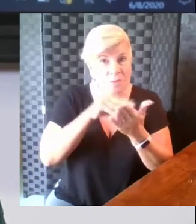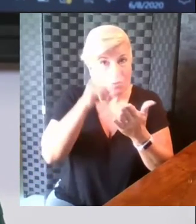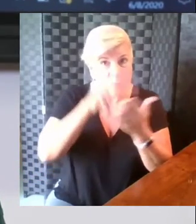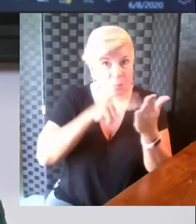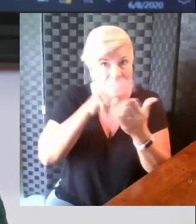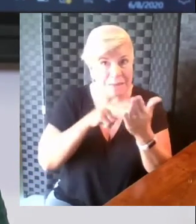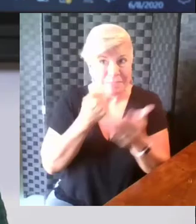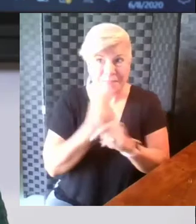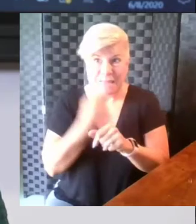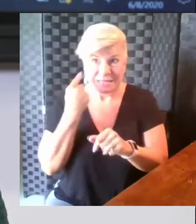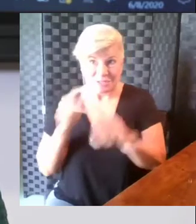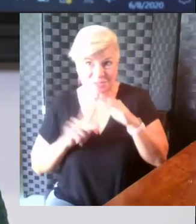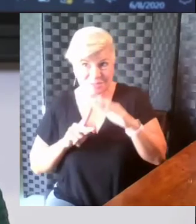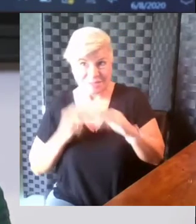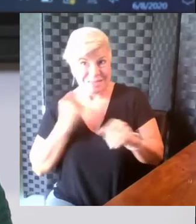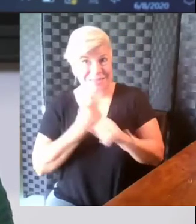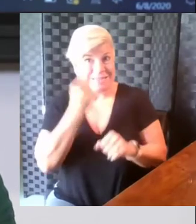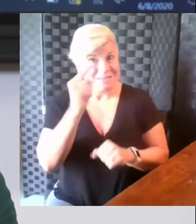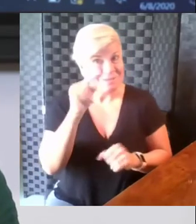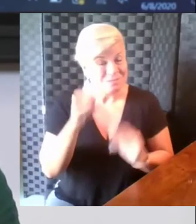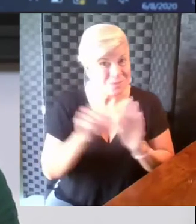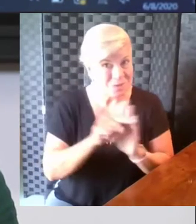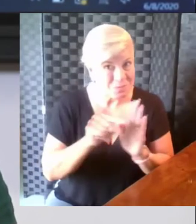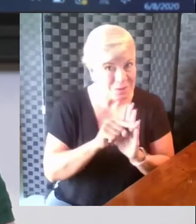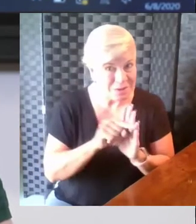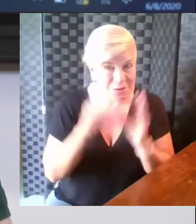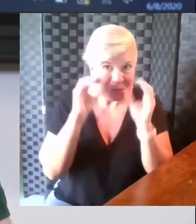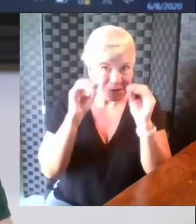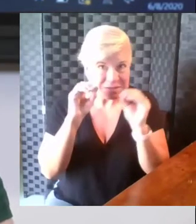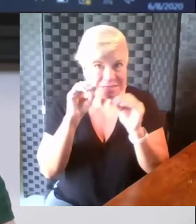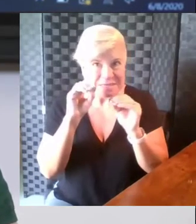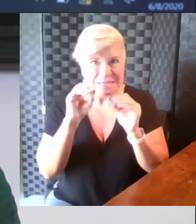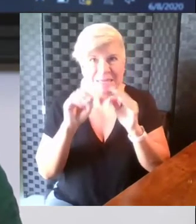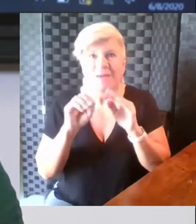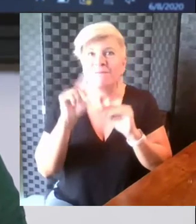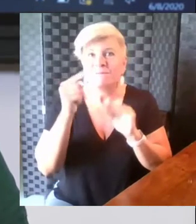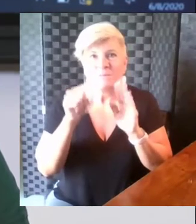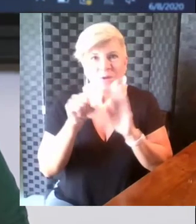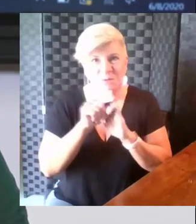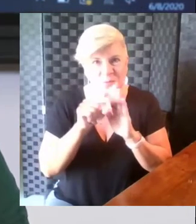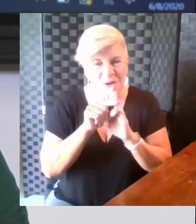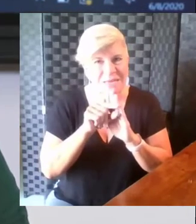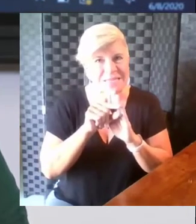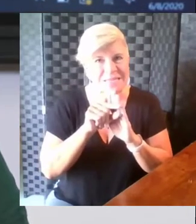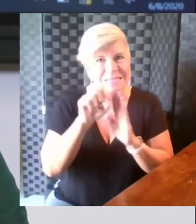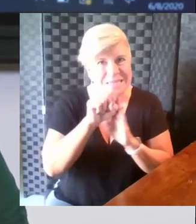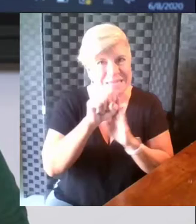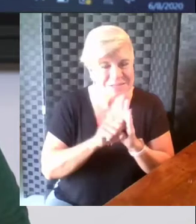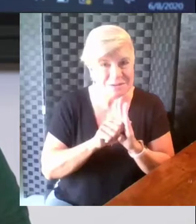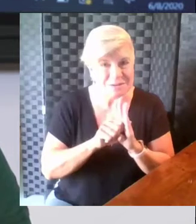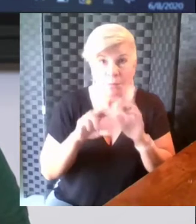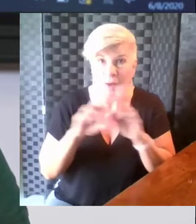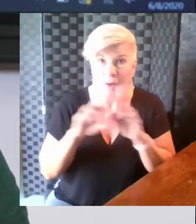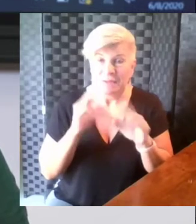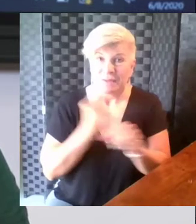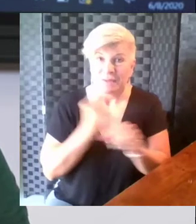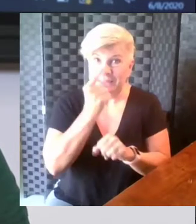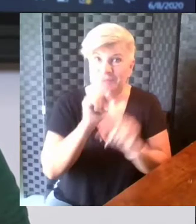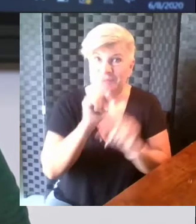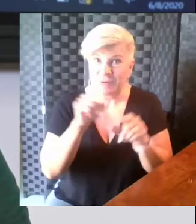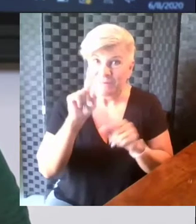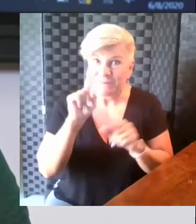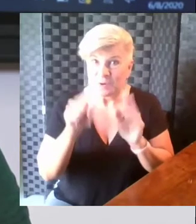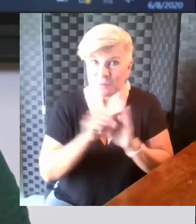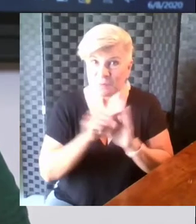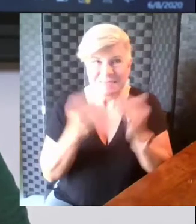ready for first grade. So we've got some kindergarten standards that I'm teaching. They're going to make sure you're ready for first grade when we go back in the fall. Today's standard is going to be